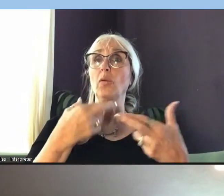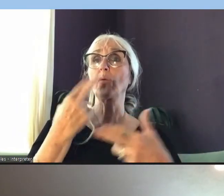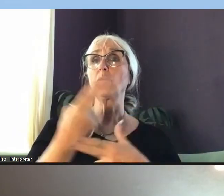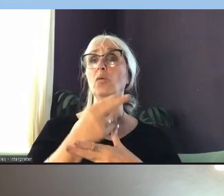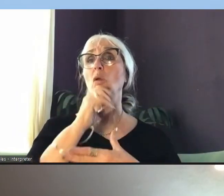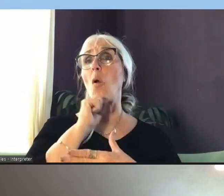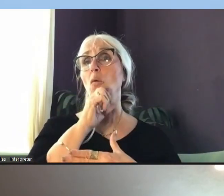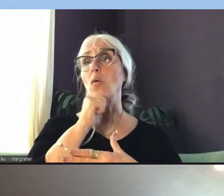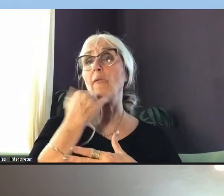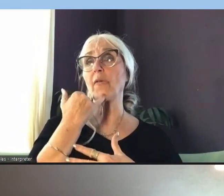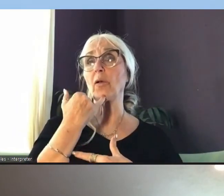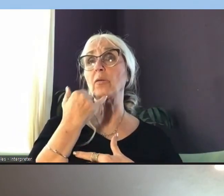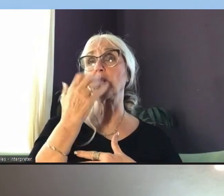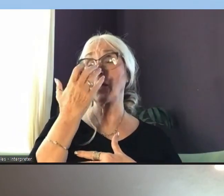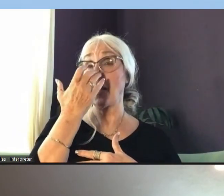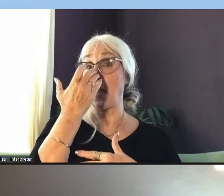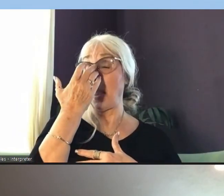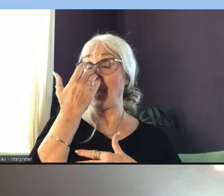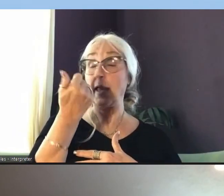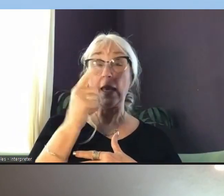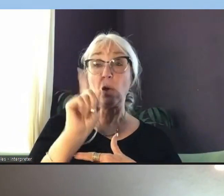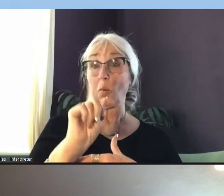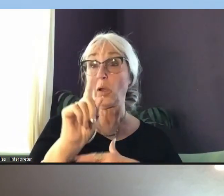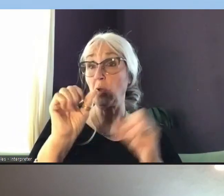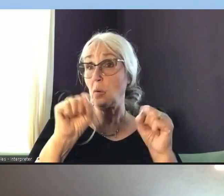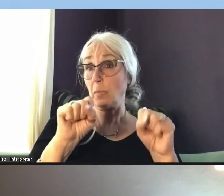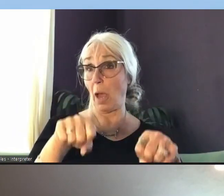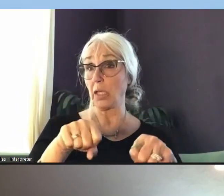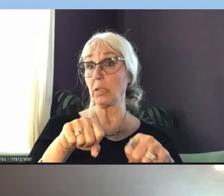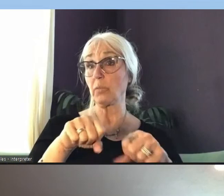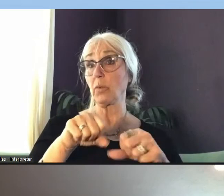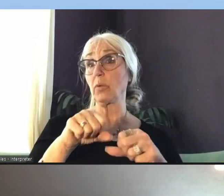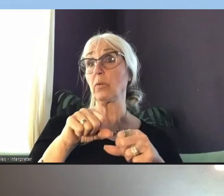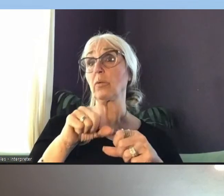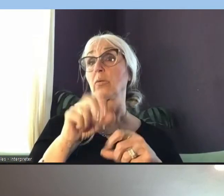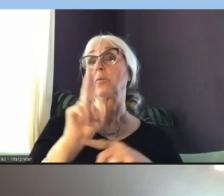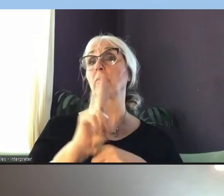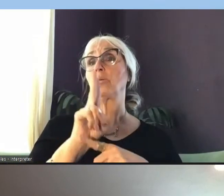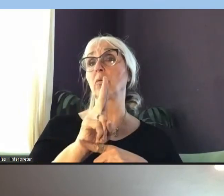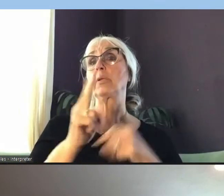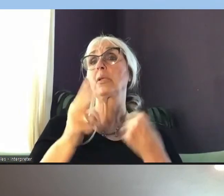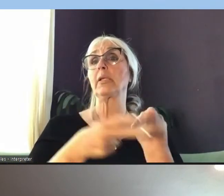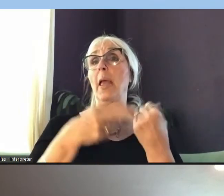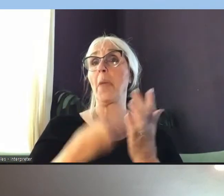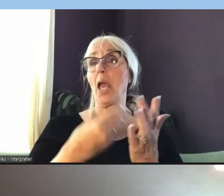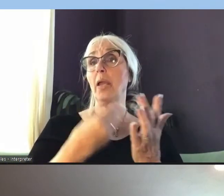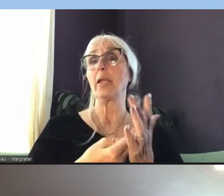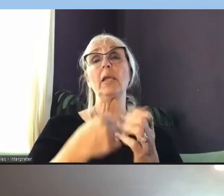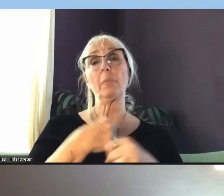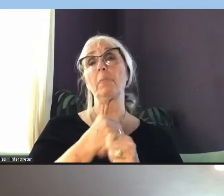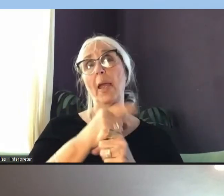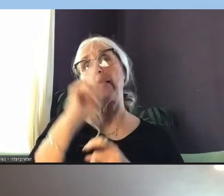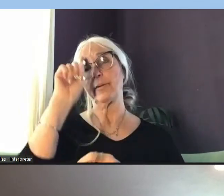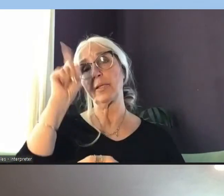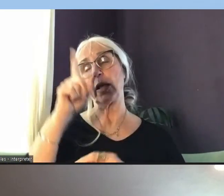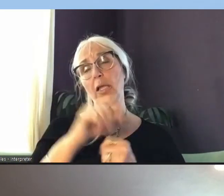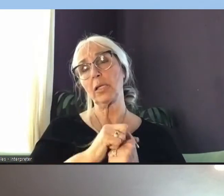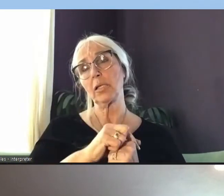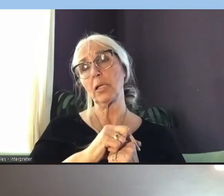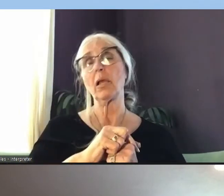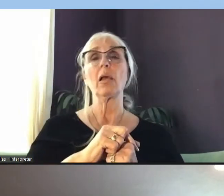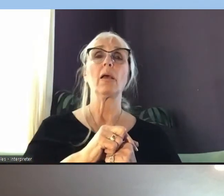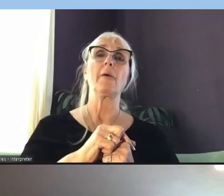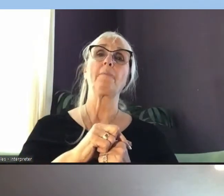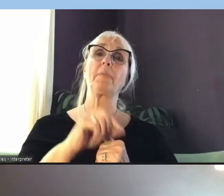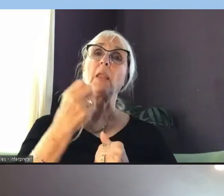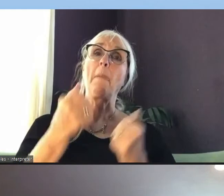and anywhere you can, I would assume that save money, it made sense. So normally you buy 12